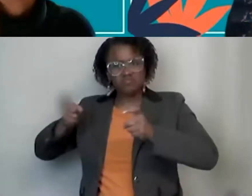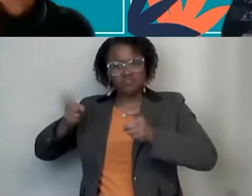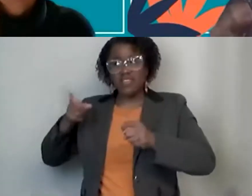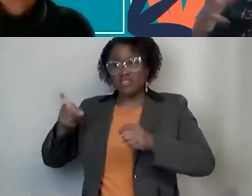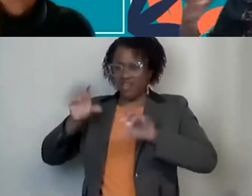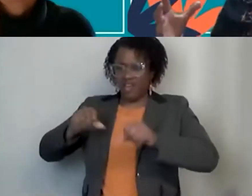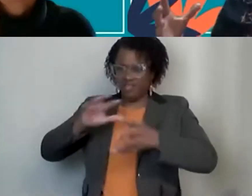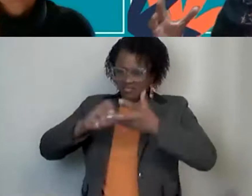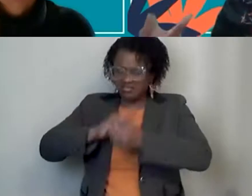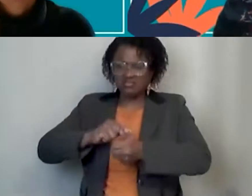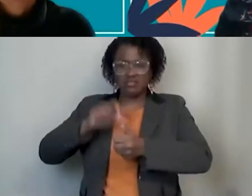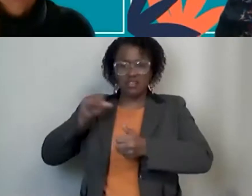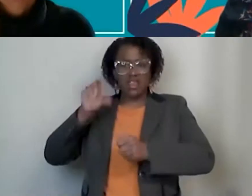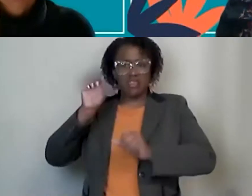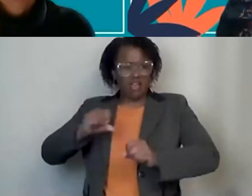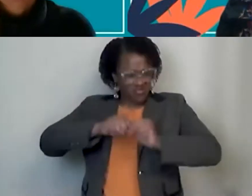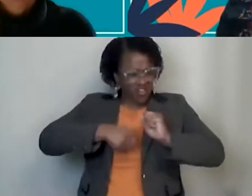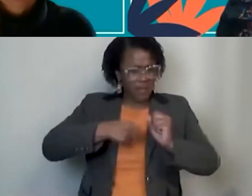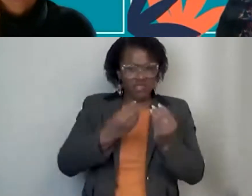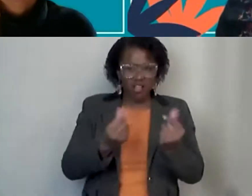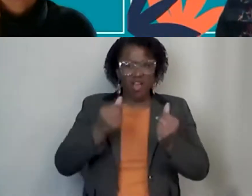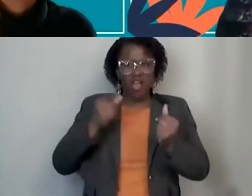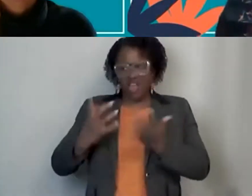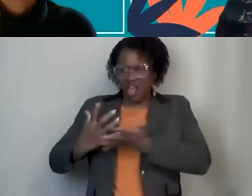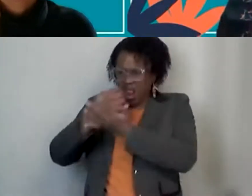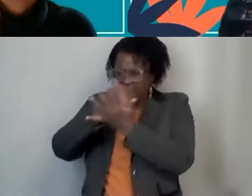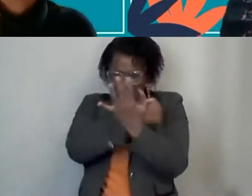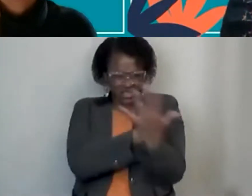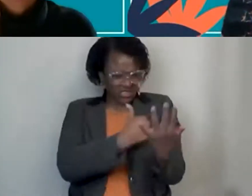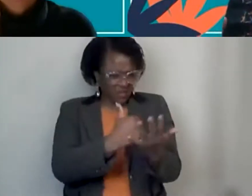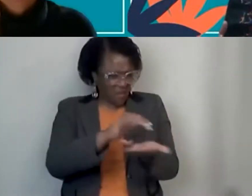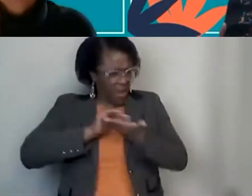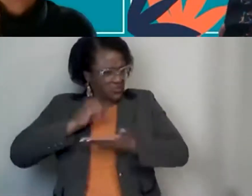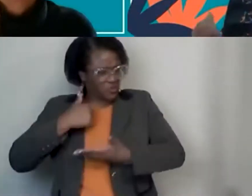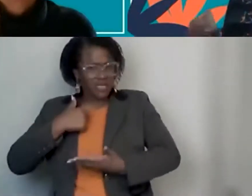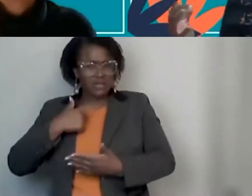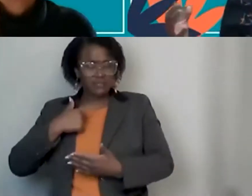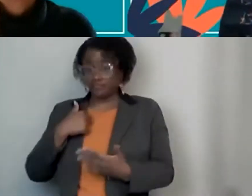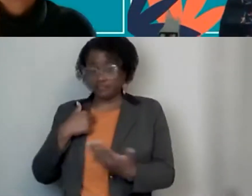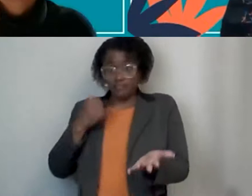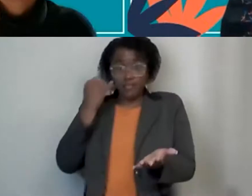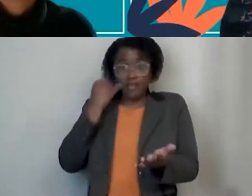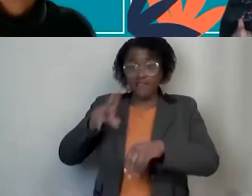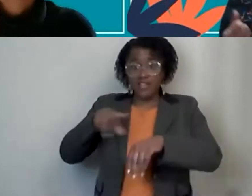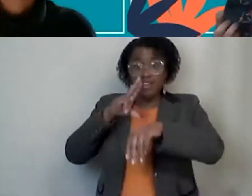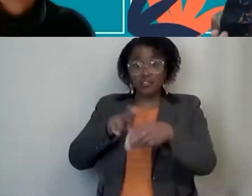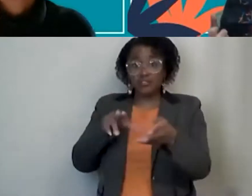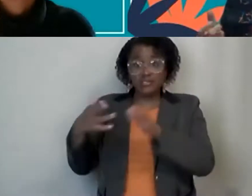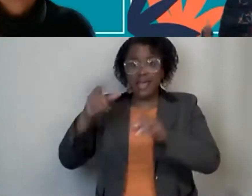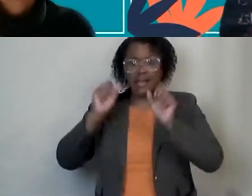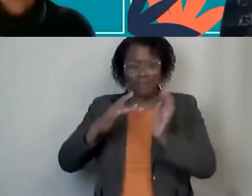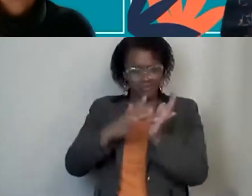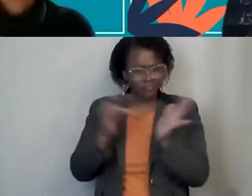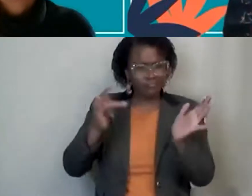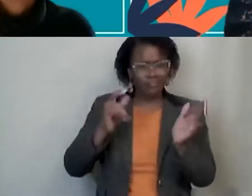be raped, it can be accumulated and dispossessed. And if nature is dead, it can be extracted, it can be mutated,